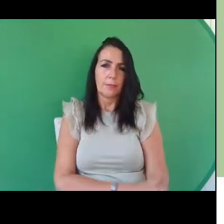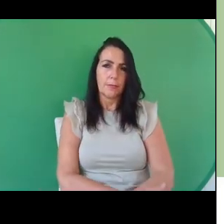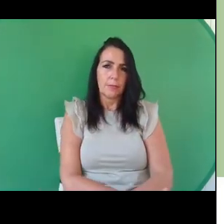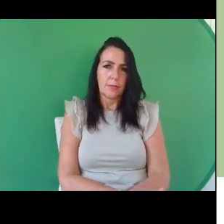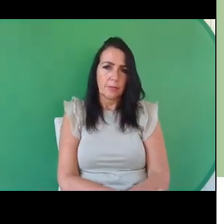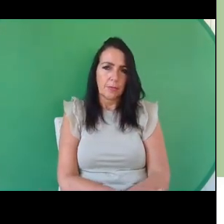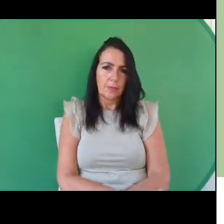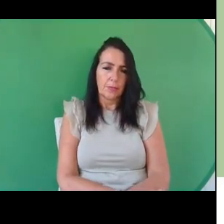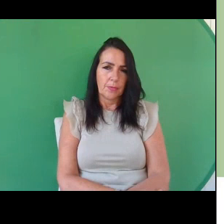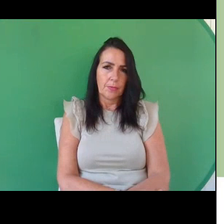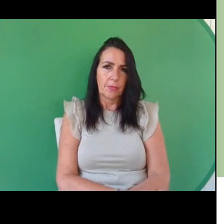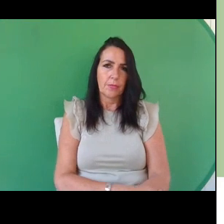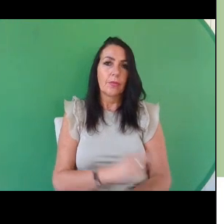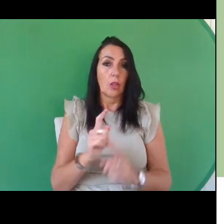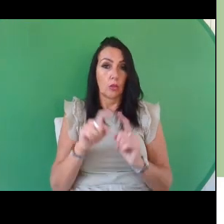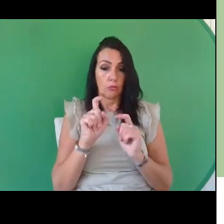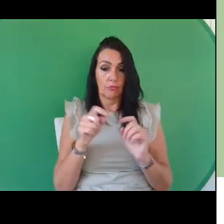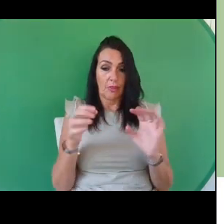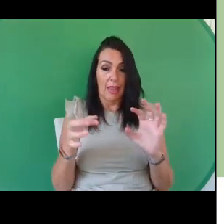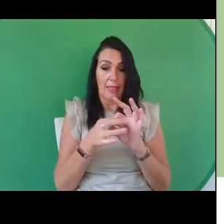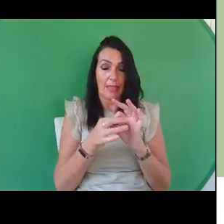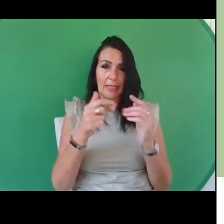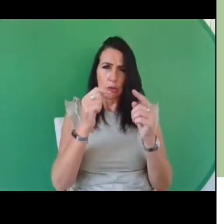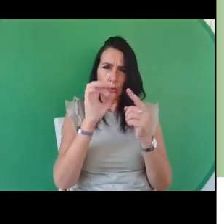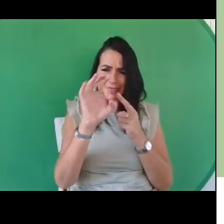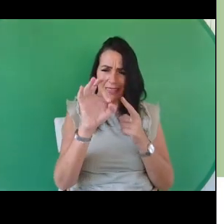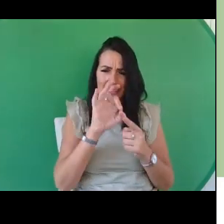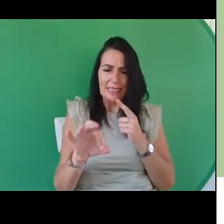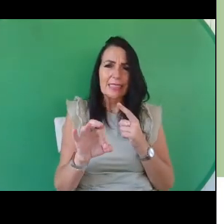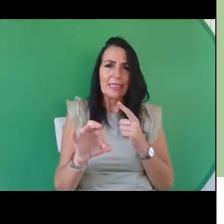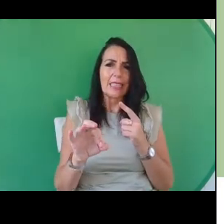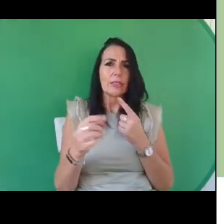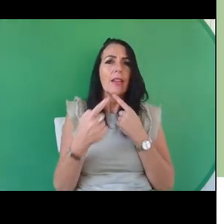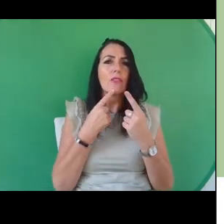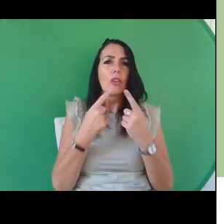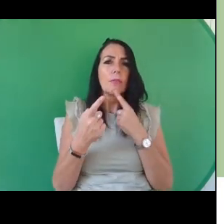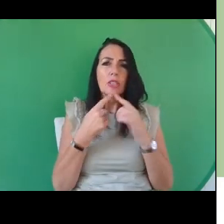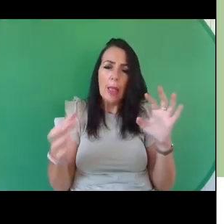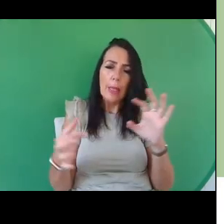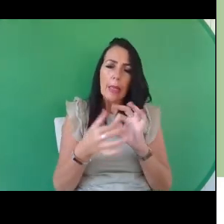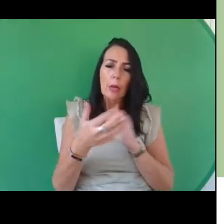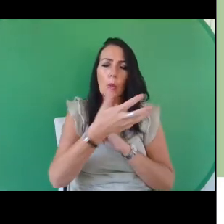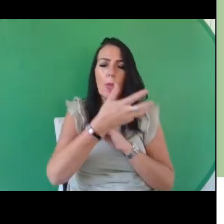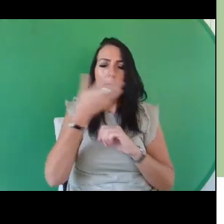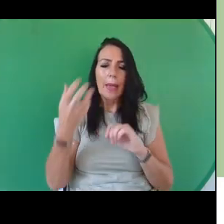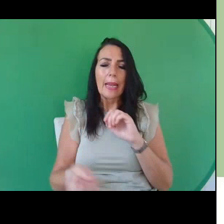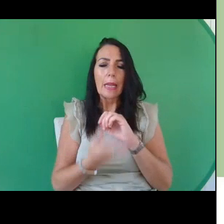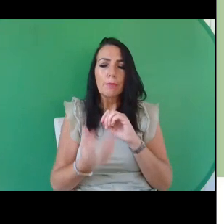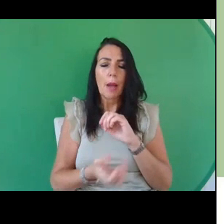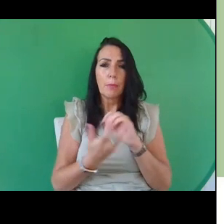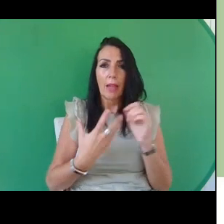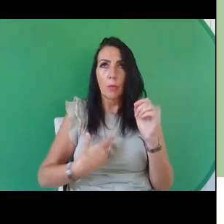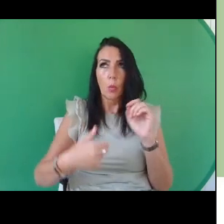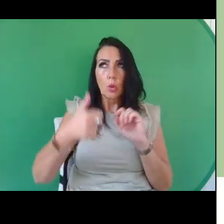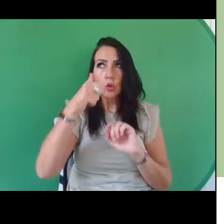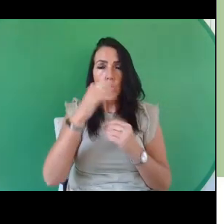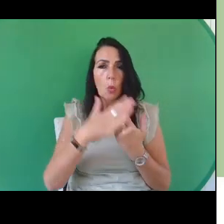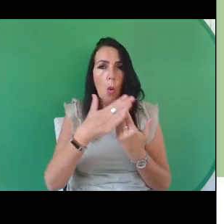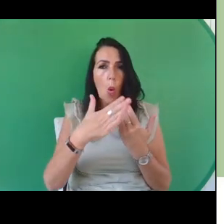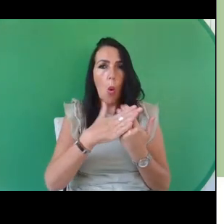There is then also a link to a much more detailed guide on heat pumps for those wanting to understand in more depth exactly how